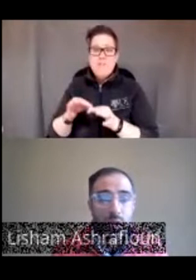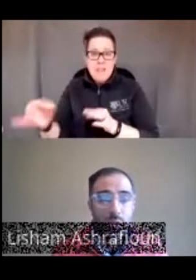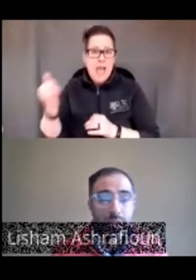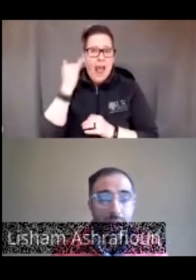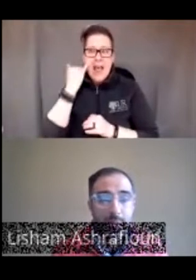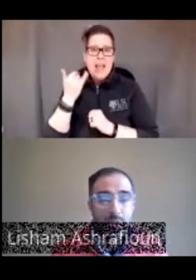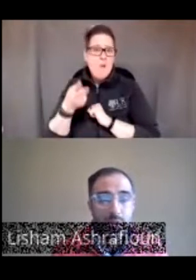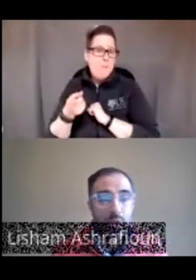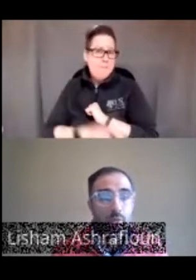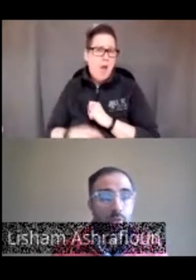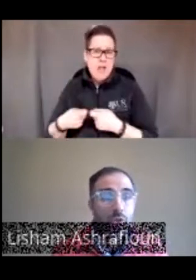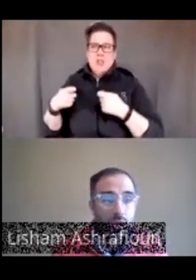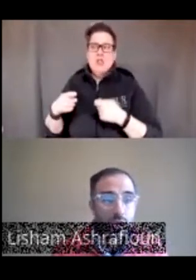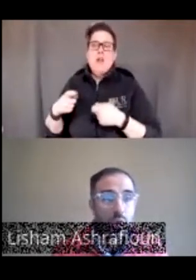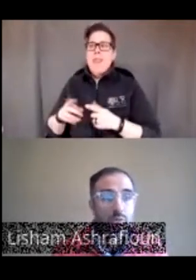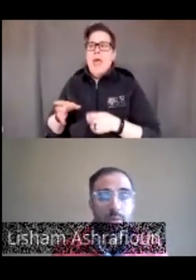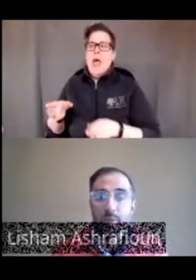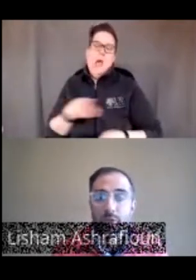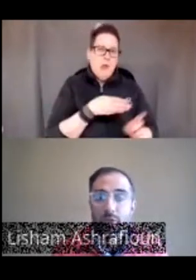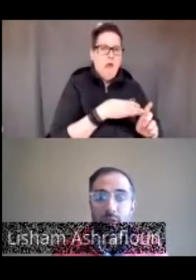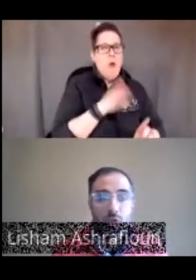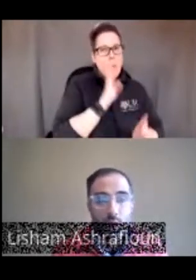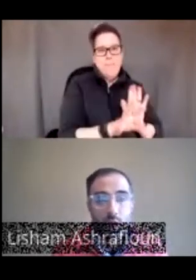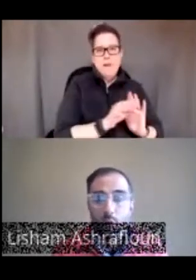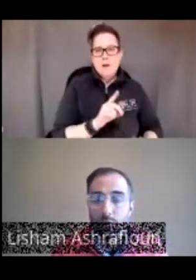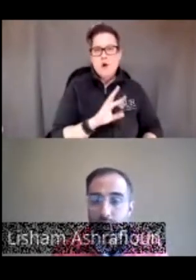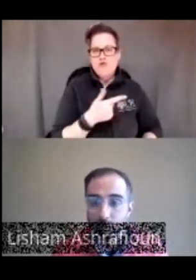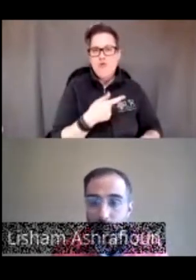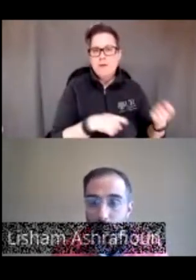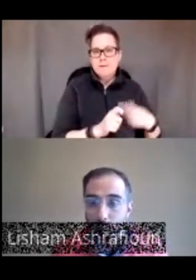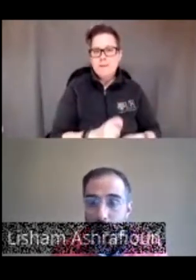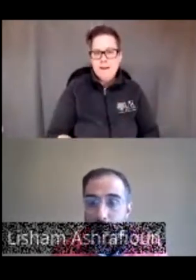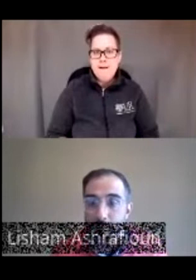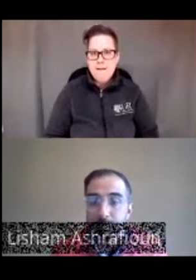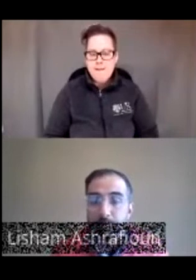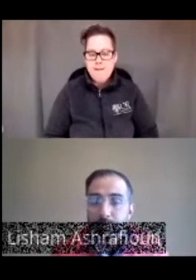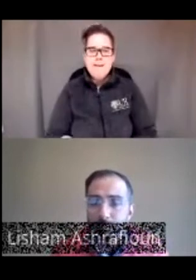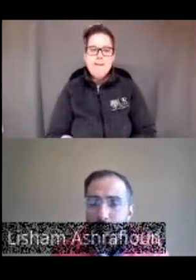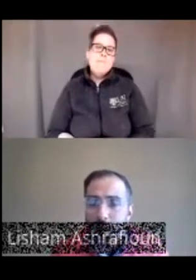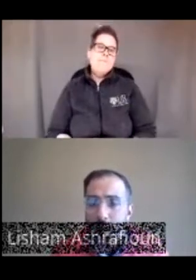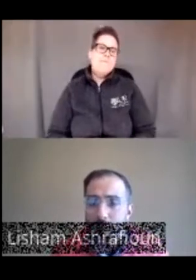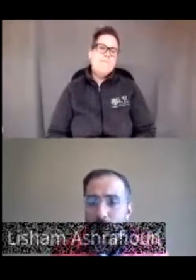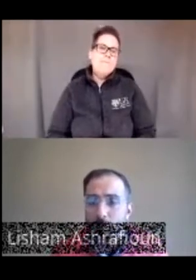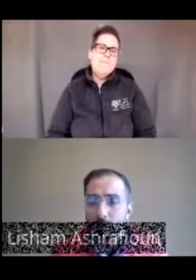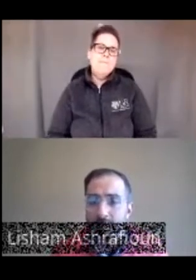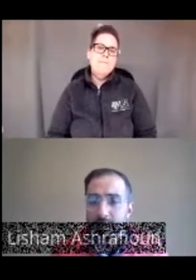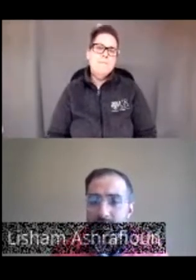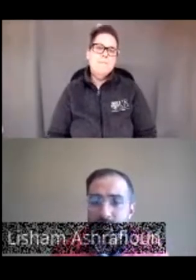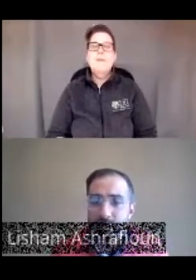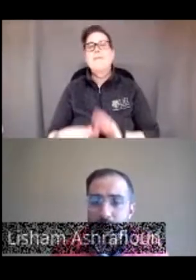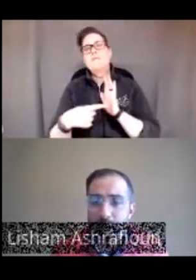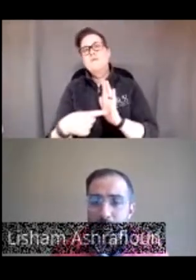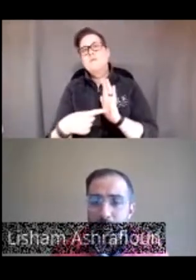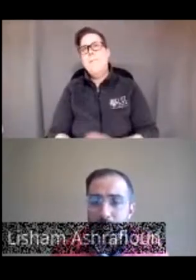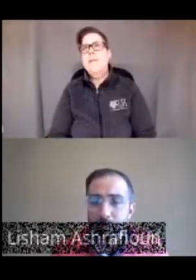to a relapse or like a reversal in choice, where they were choosing the drug over the social reward. So for